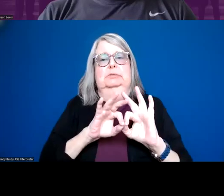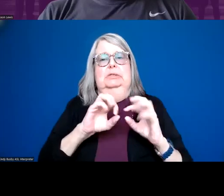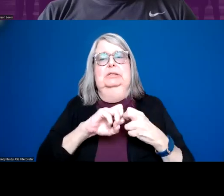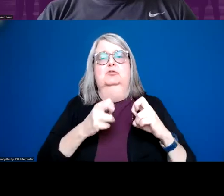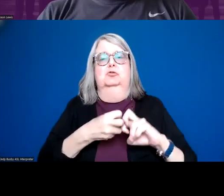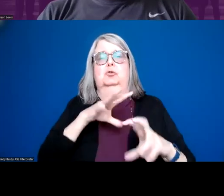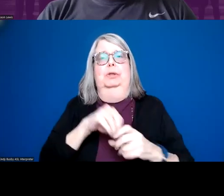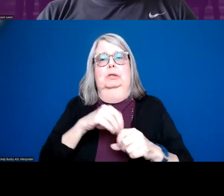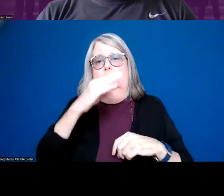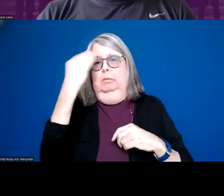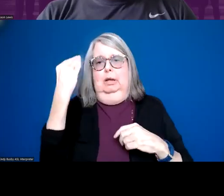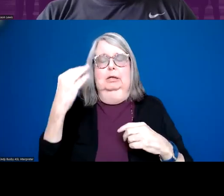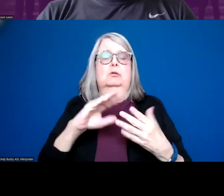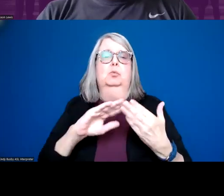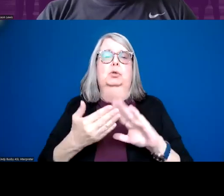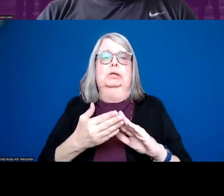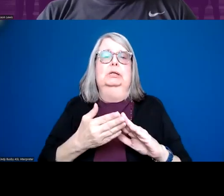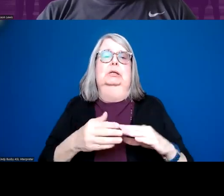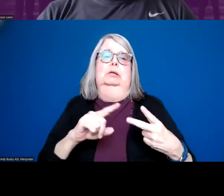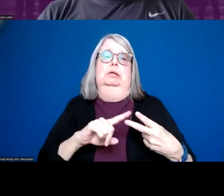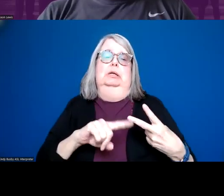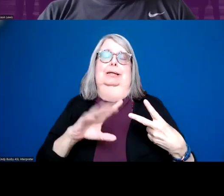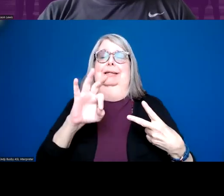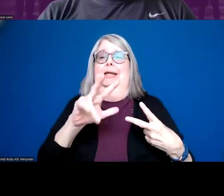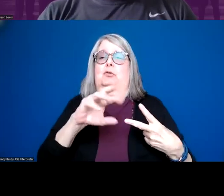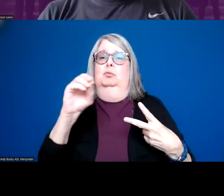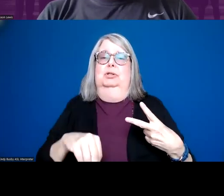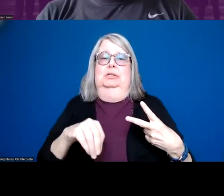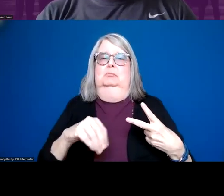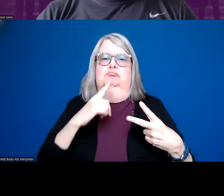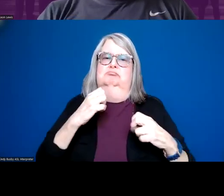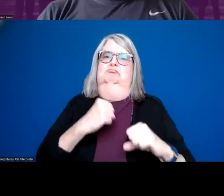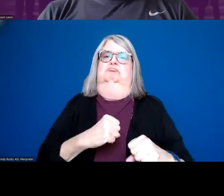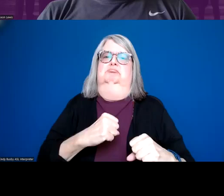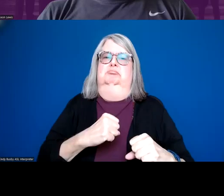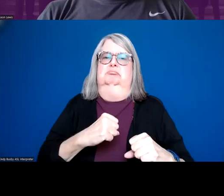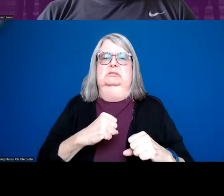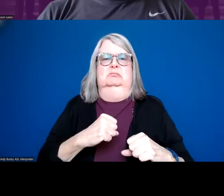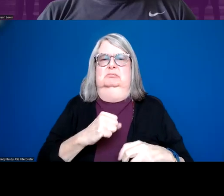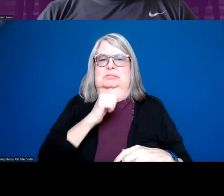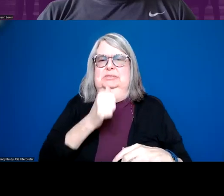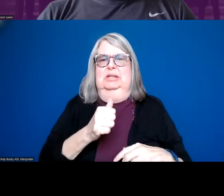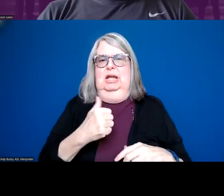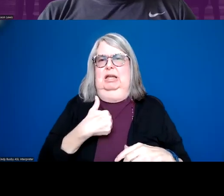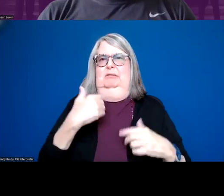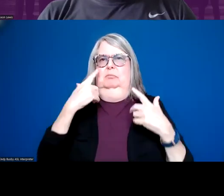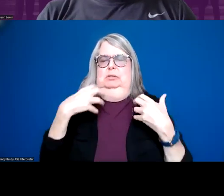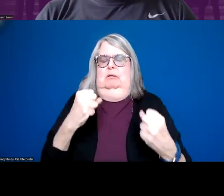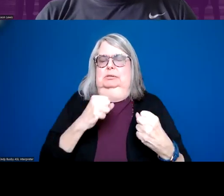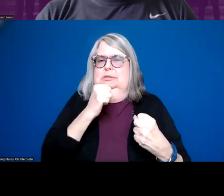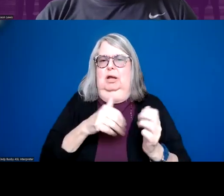community. 93% strongly disagreed that having mental health problems is a sign of weakness. 98% are very